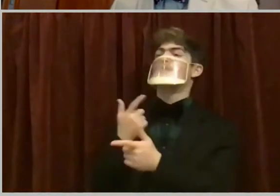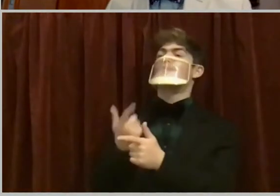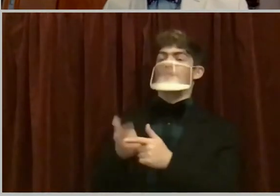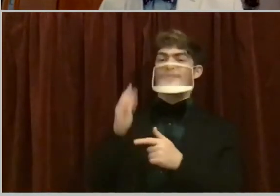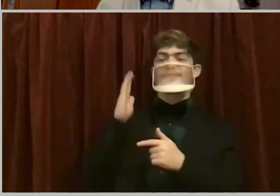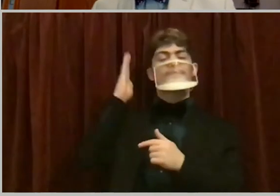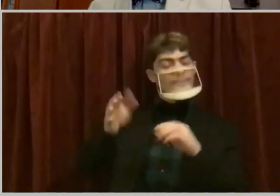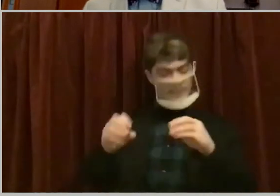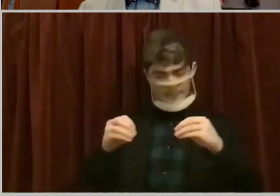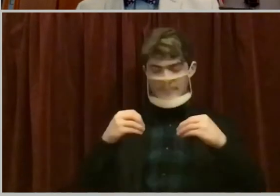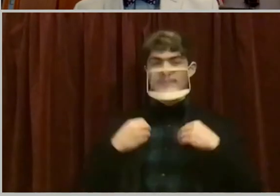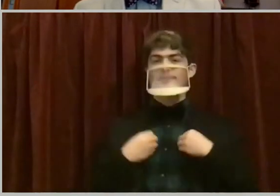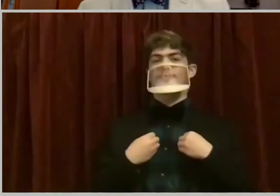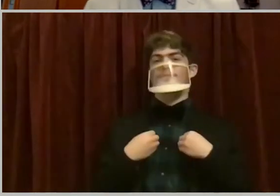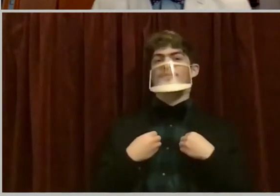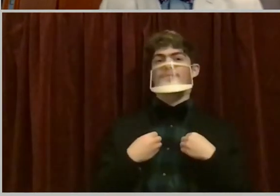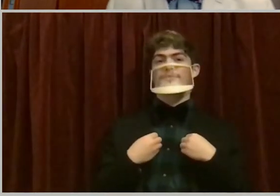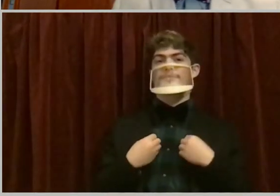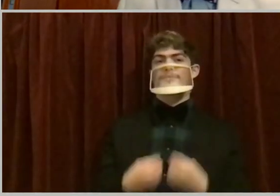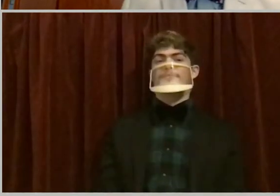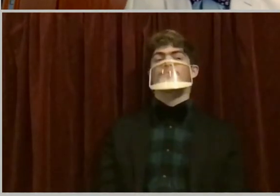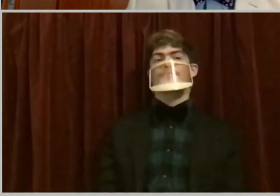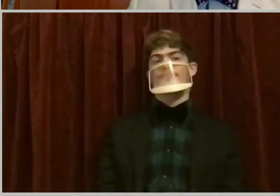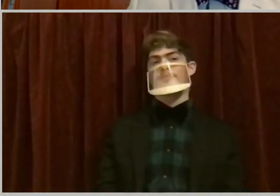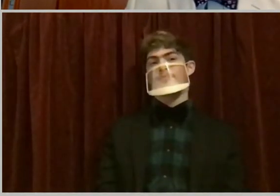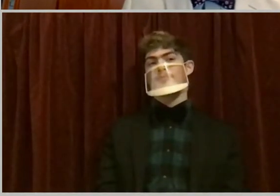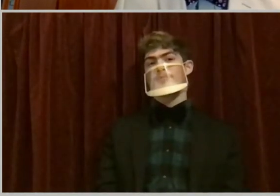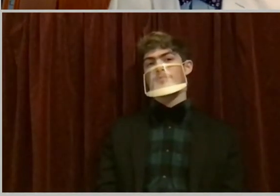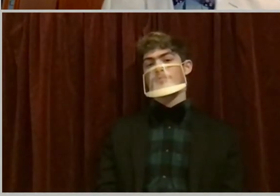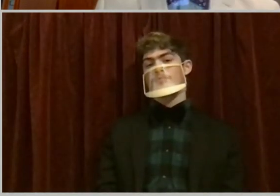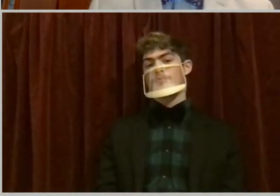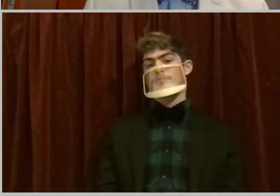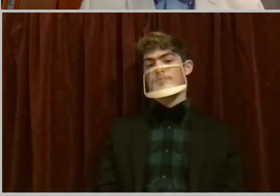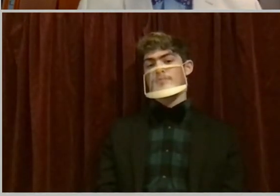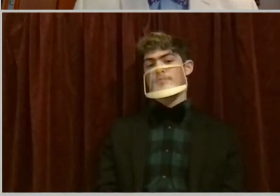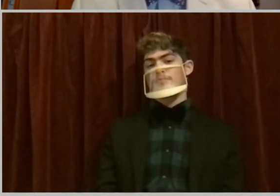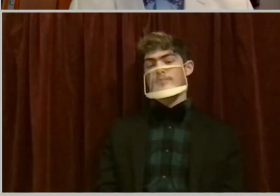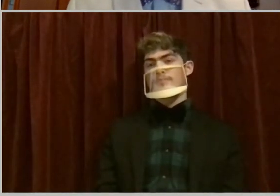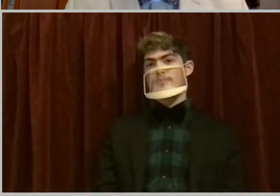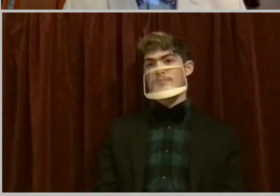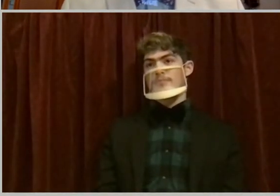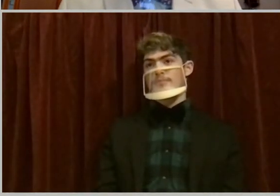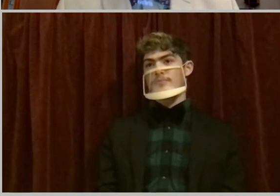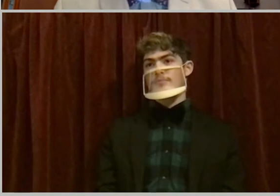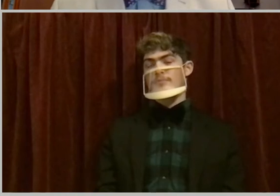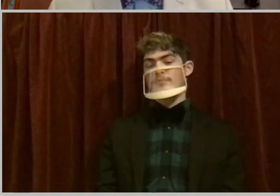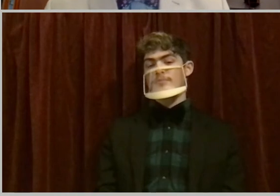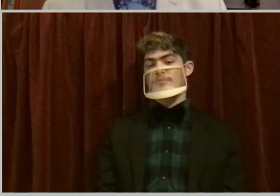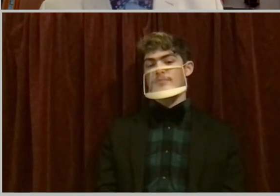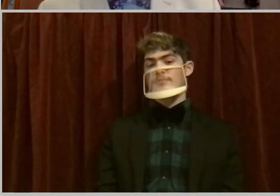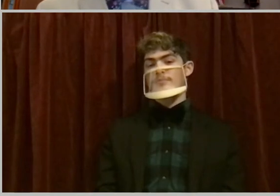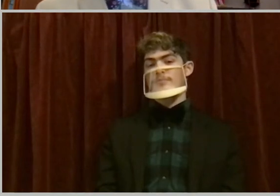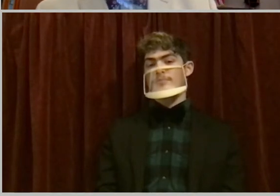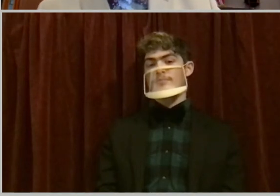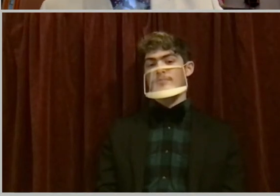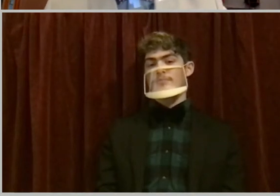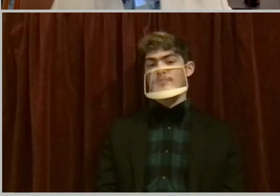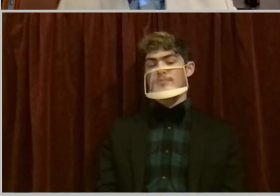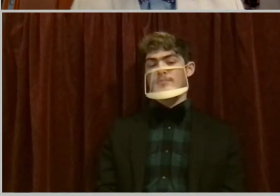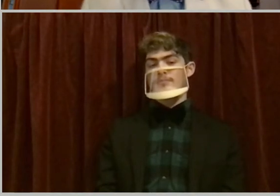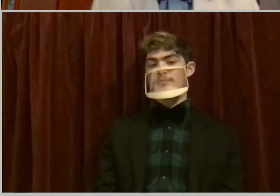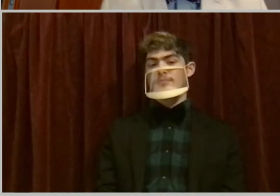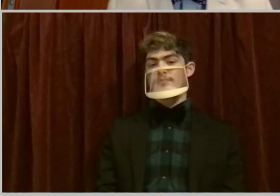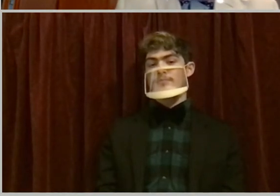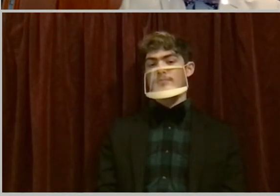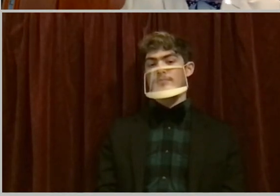you when you obey him with all your heart and all your soul.